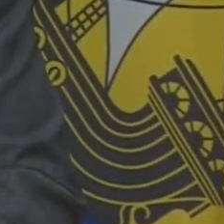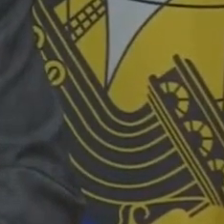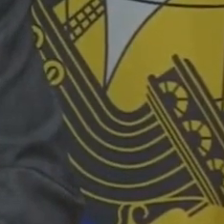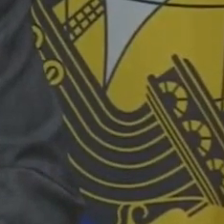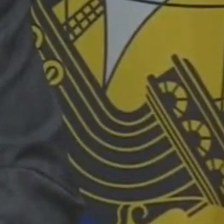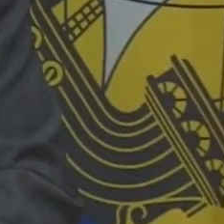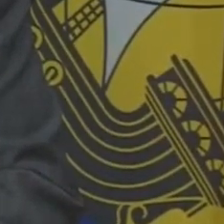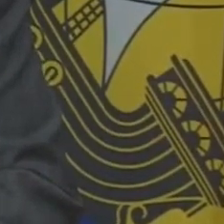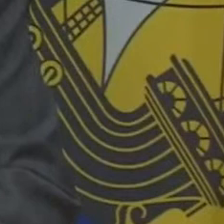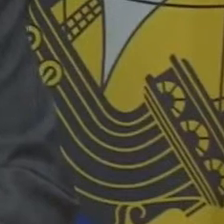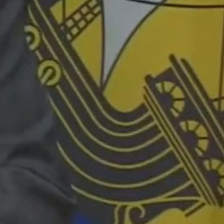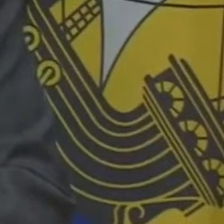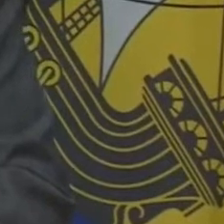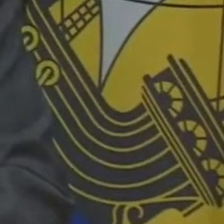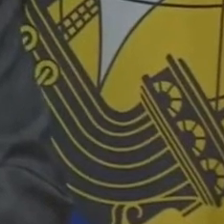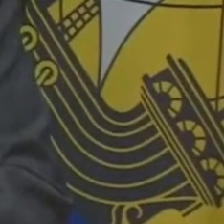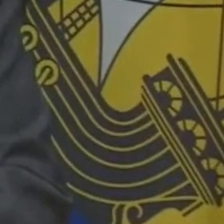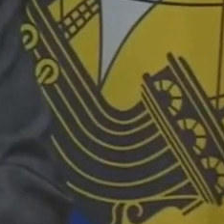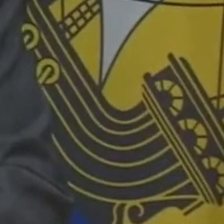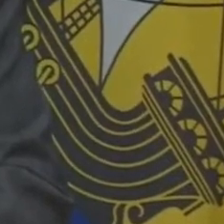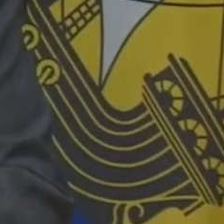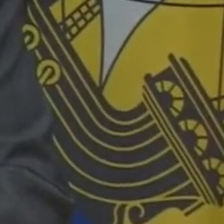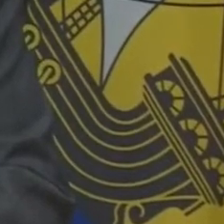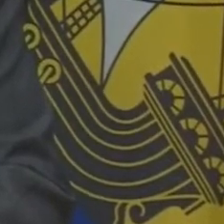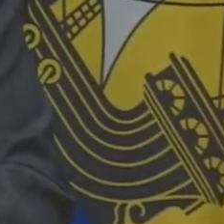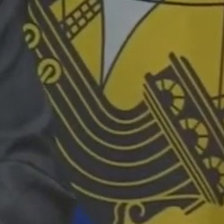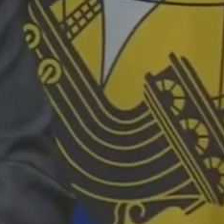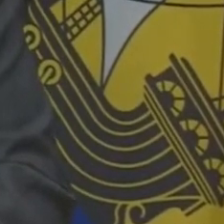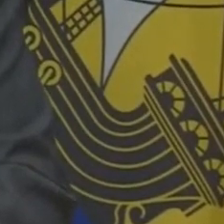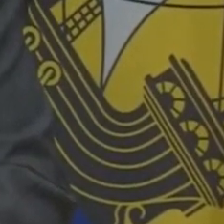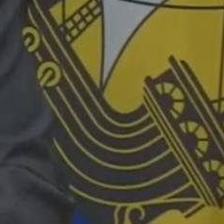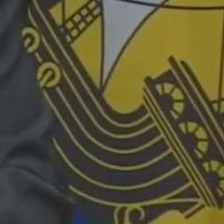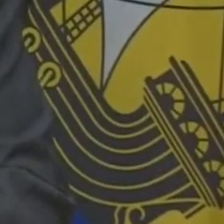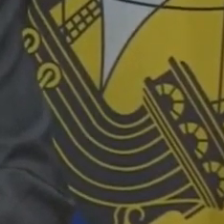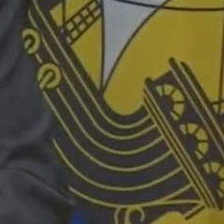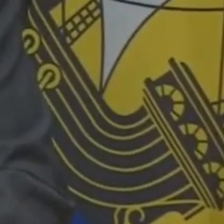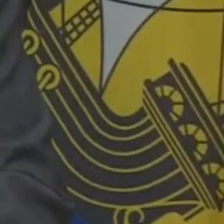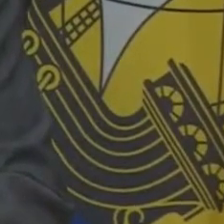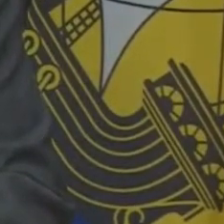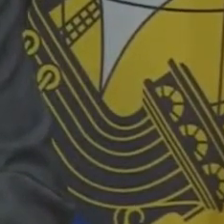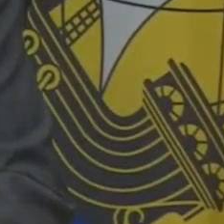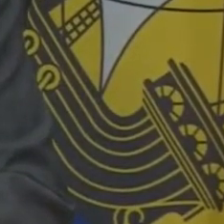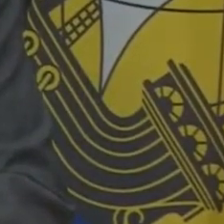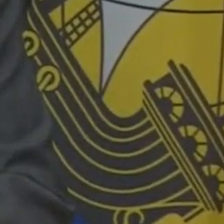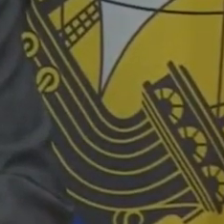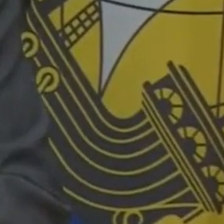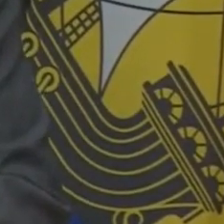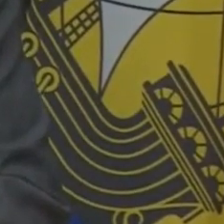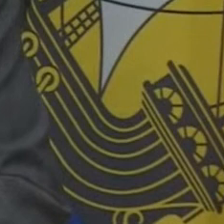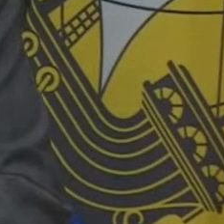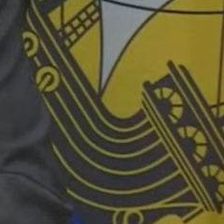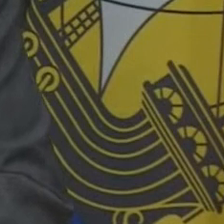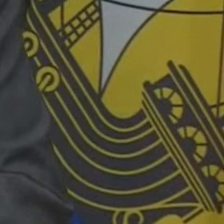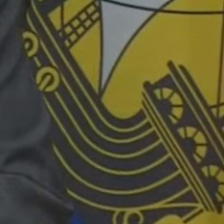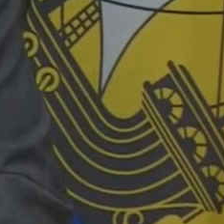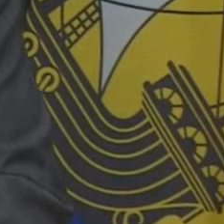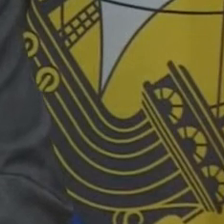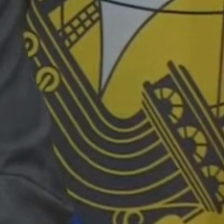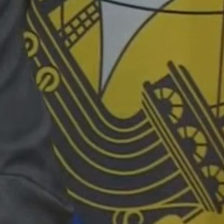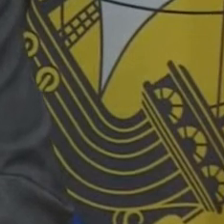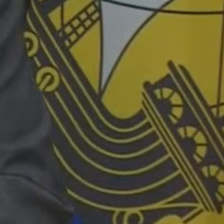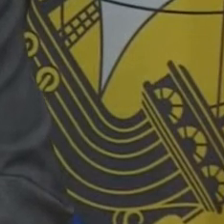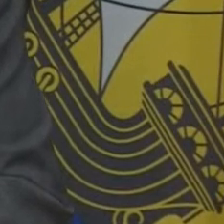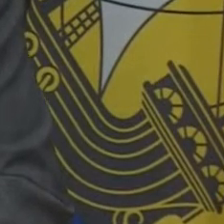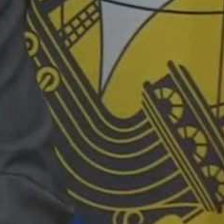today's update on COVID-19 in New Brunswick. Speaking on behalf of the province today are Dr.